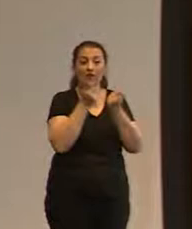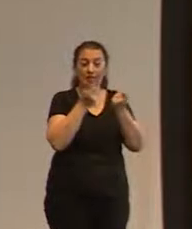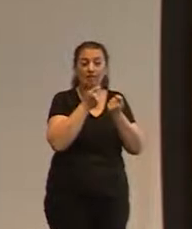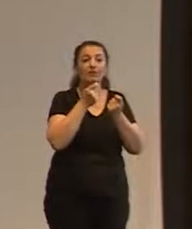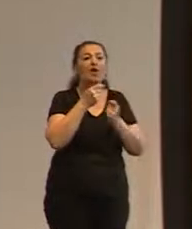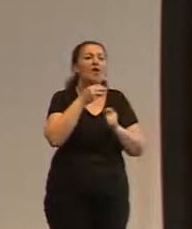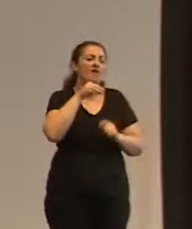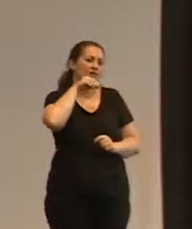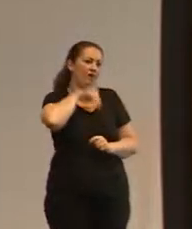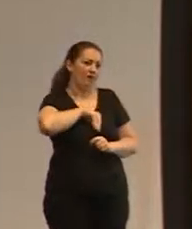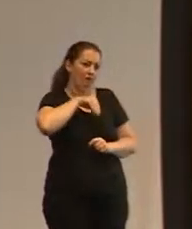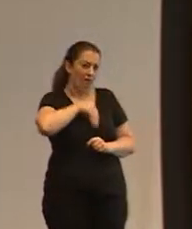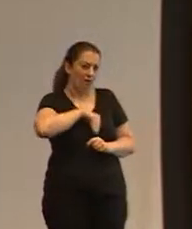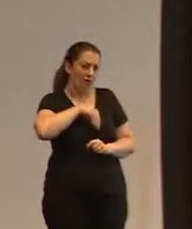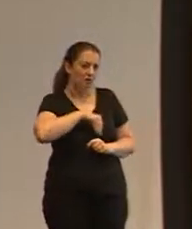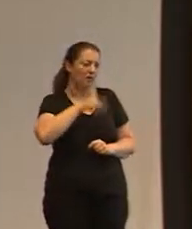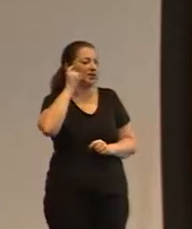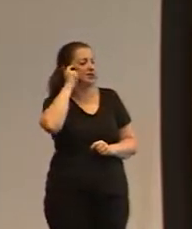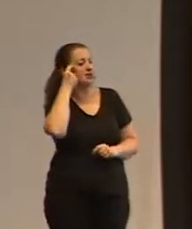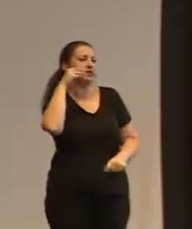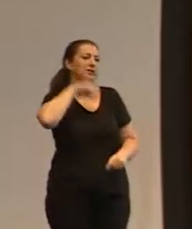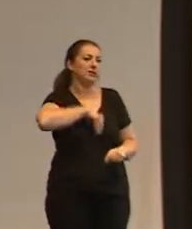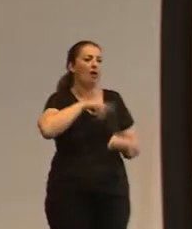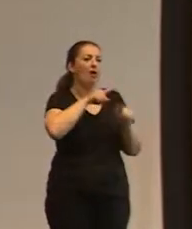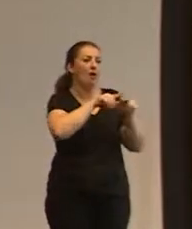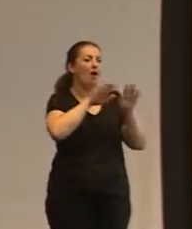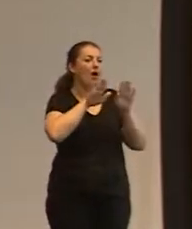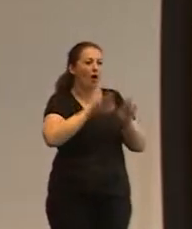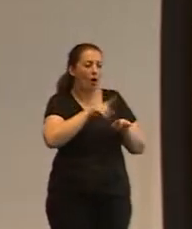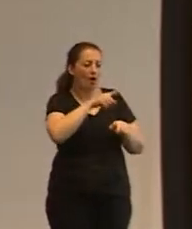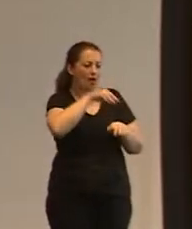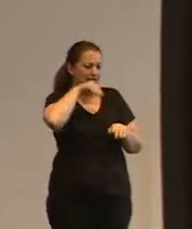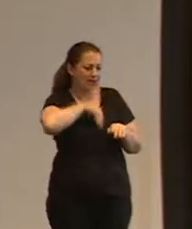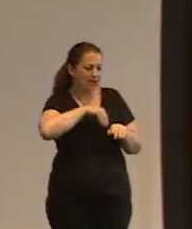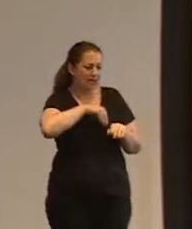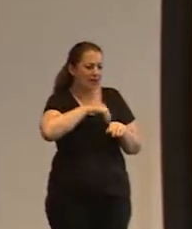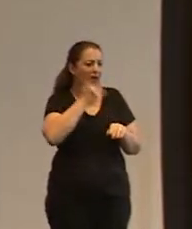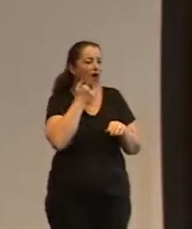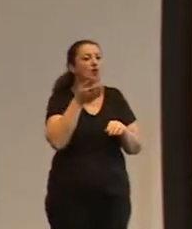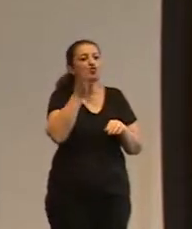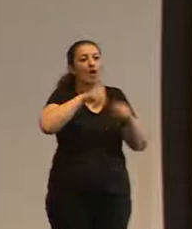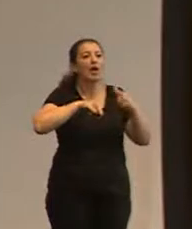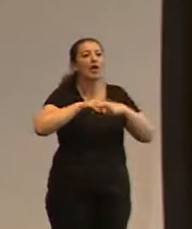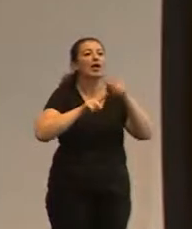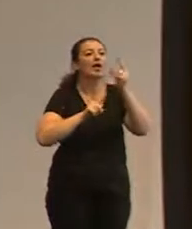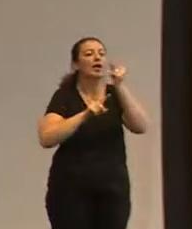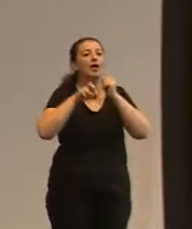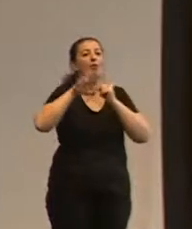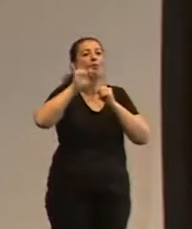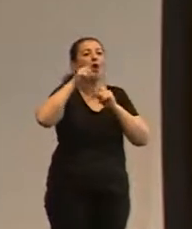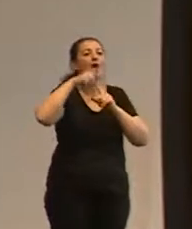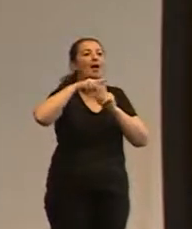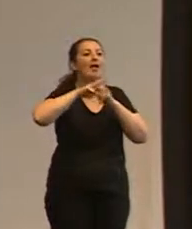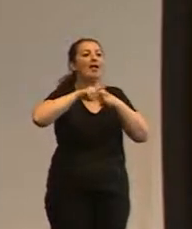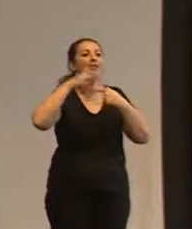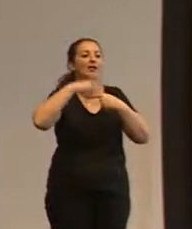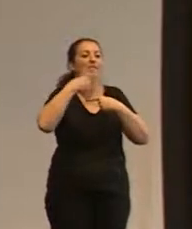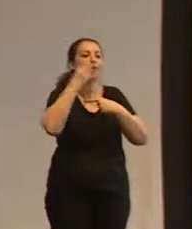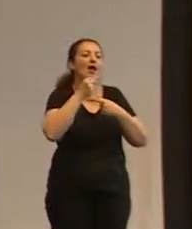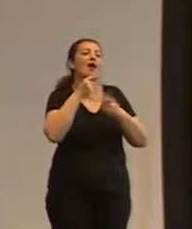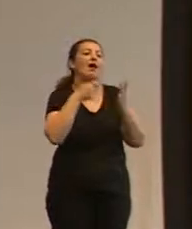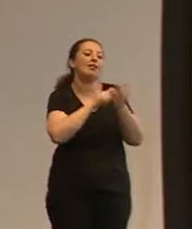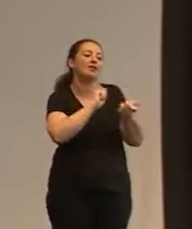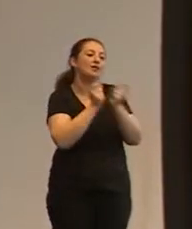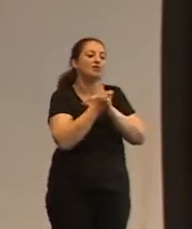with the idea and until that experiment the assumption is still there and after this experiment the assumptions name is changed to